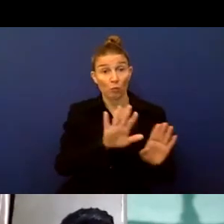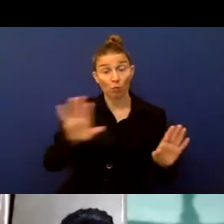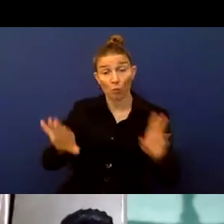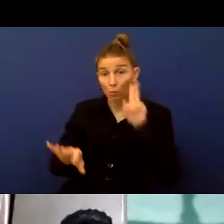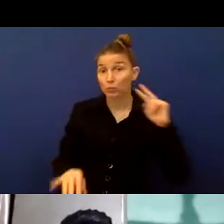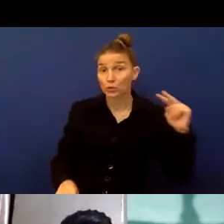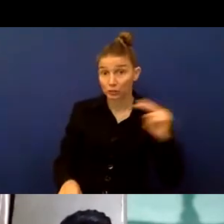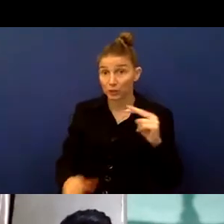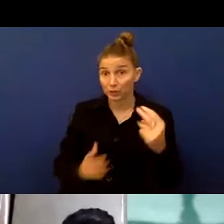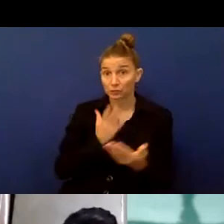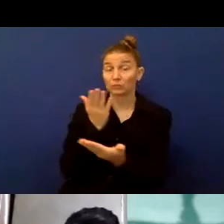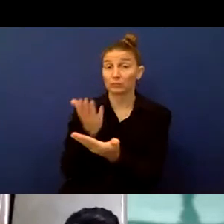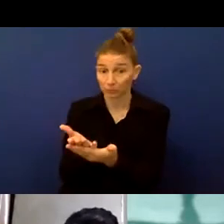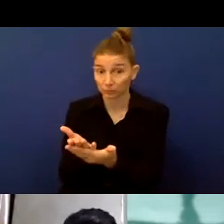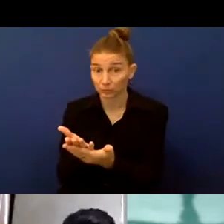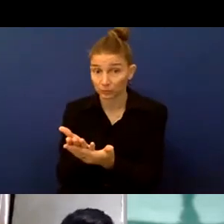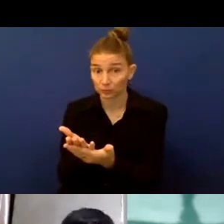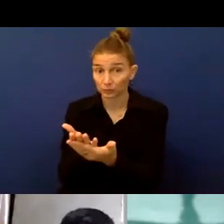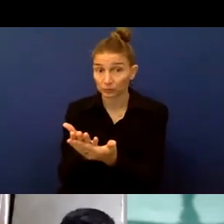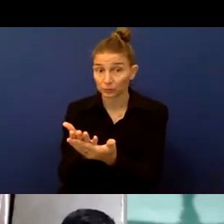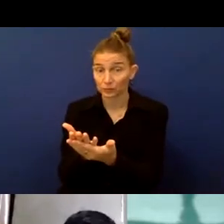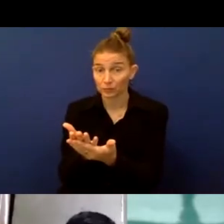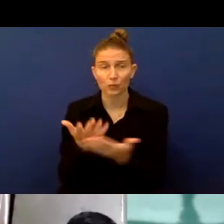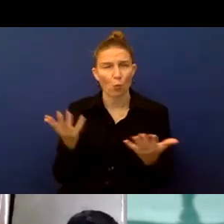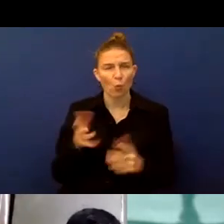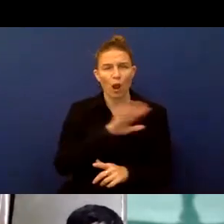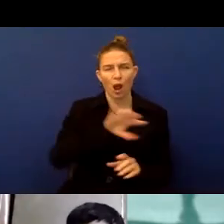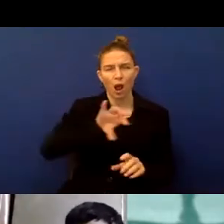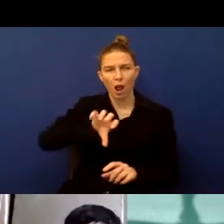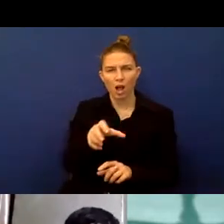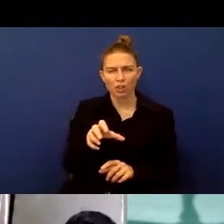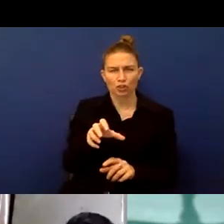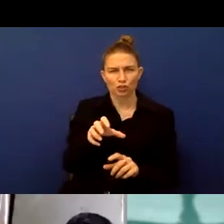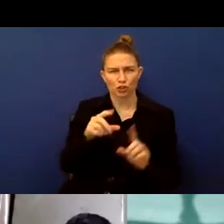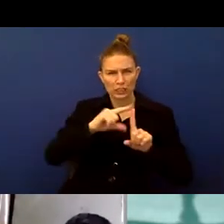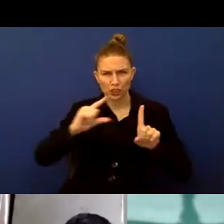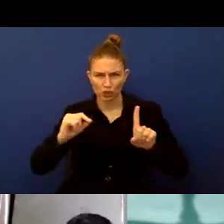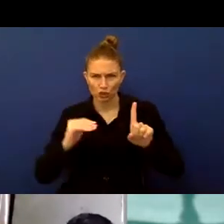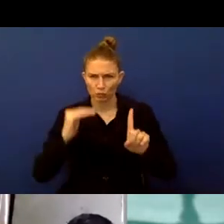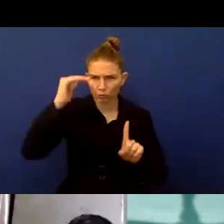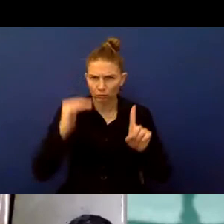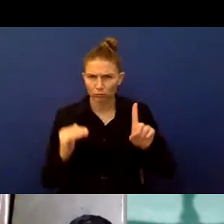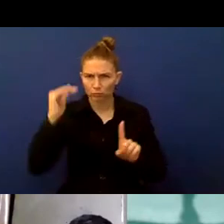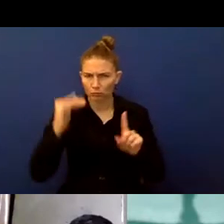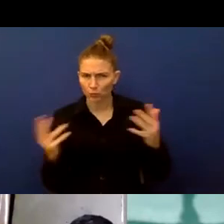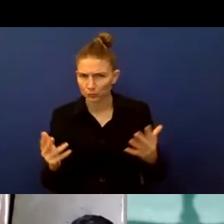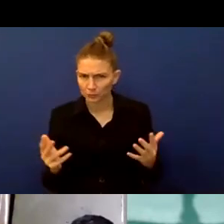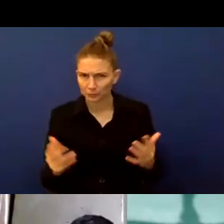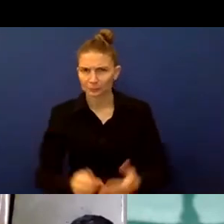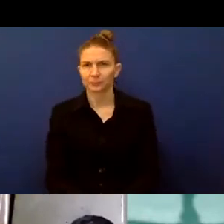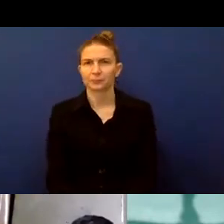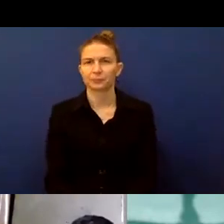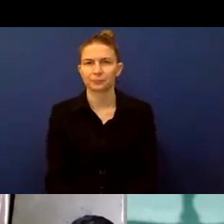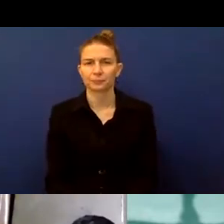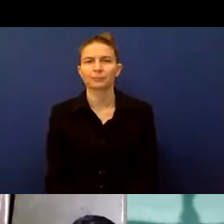and sharing where their country stands from a digital accessibility standpoint. And we measure commitment, capacity